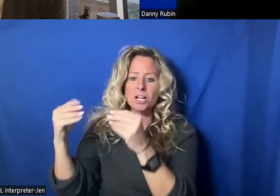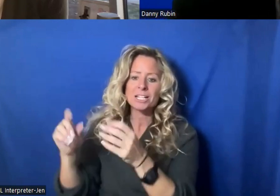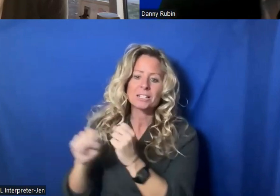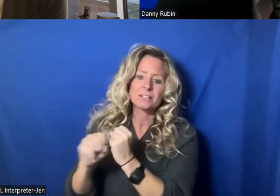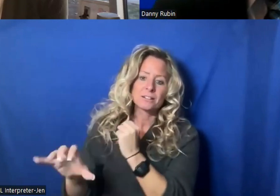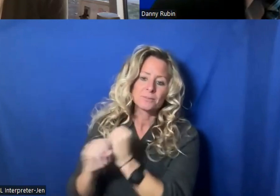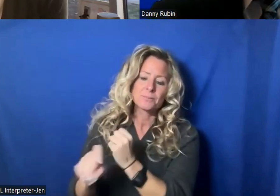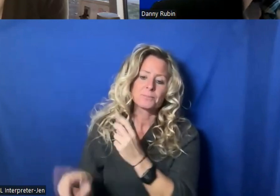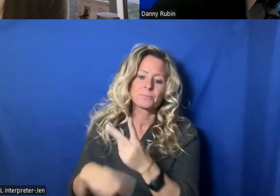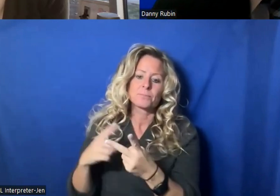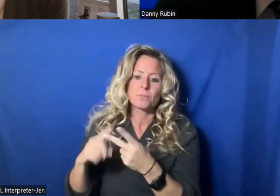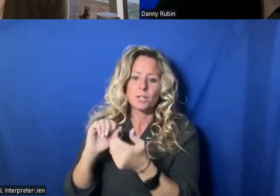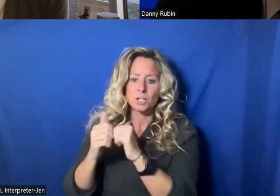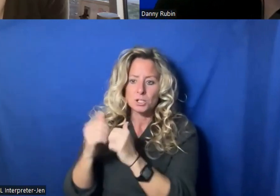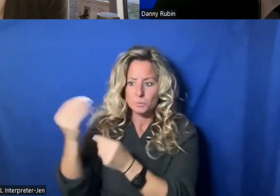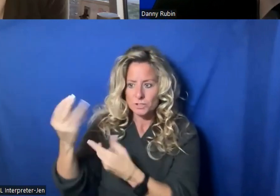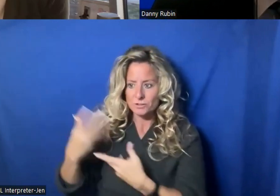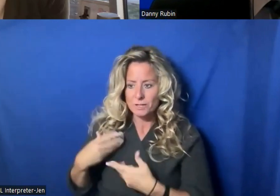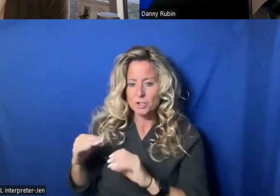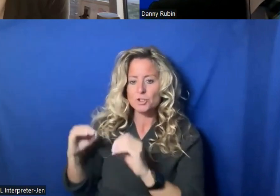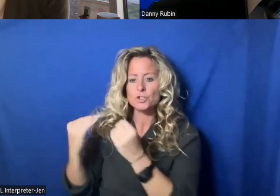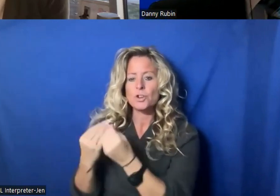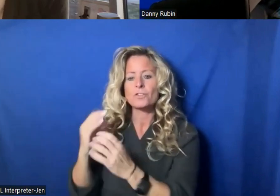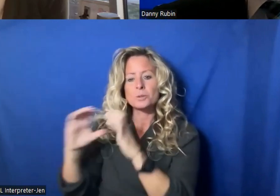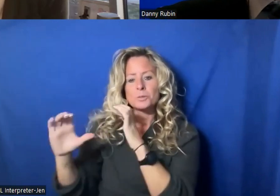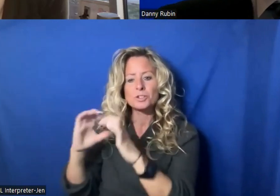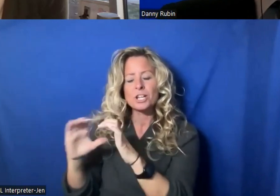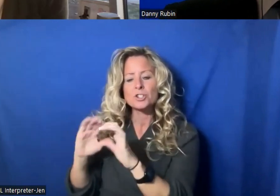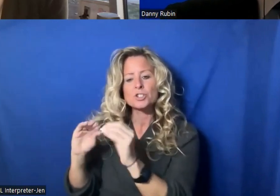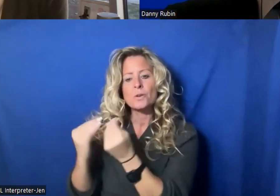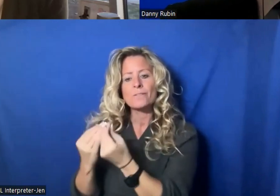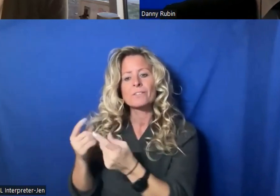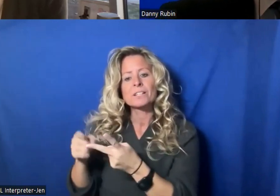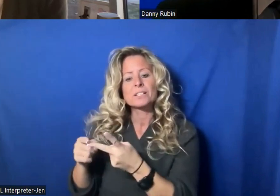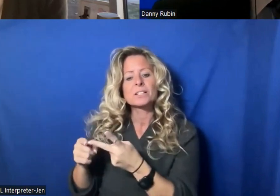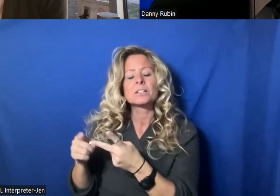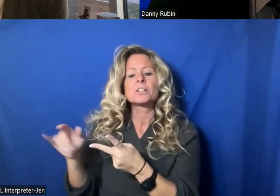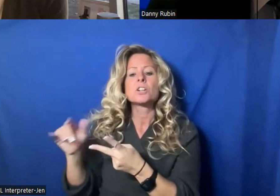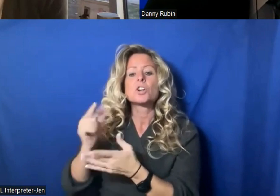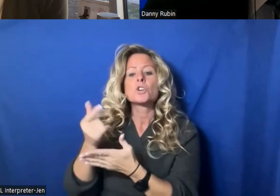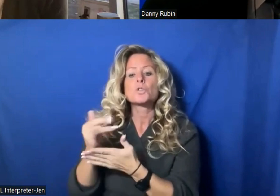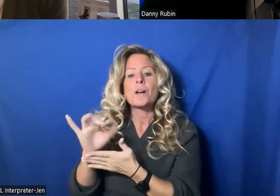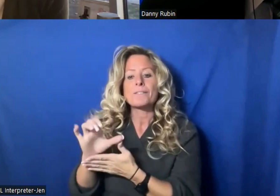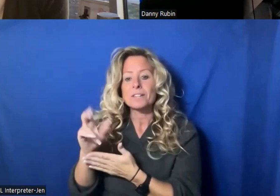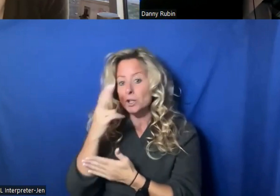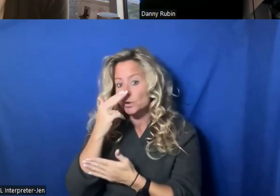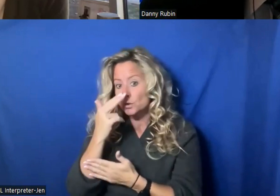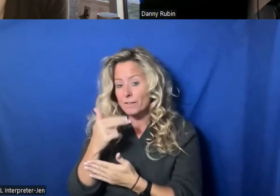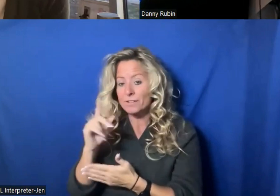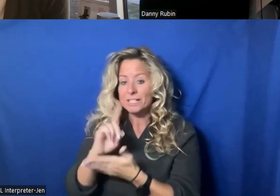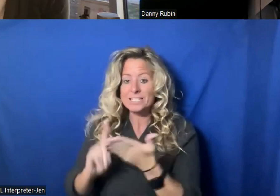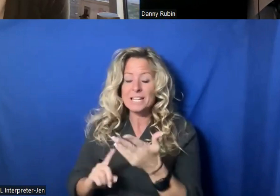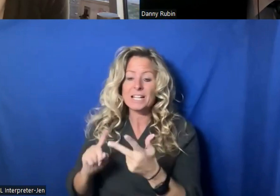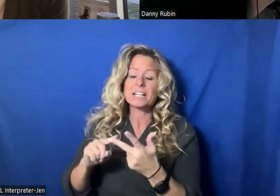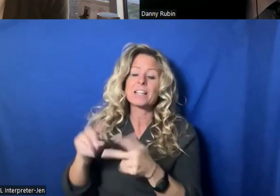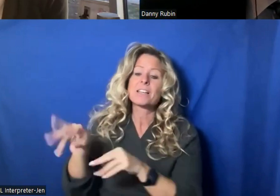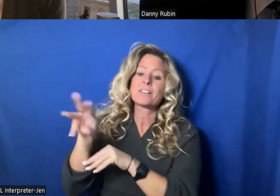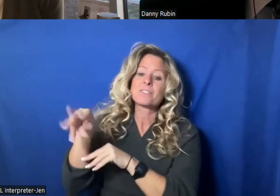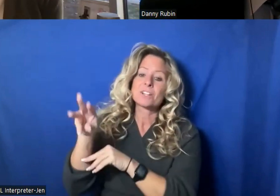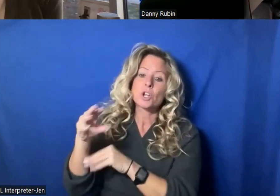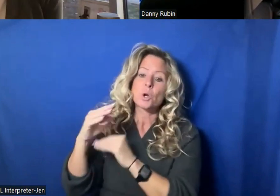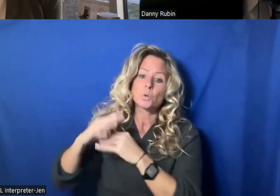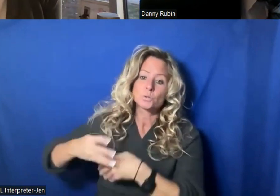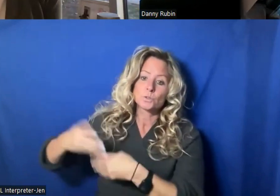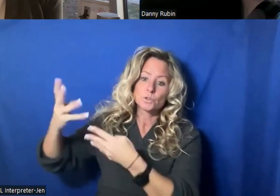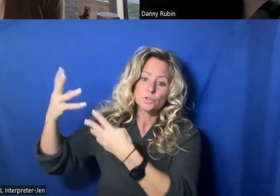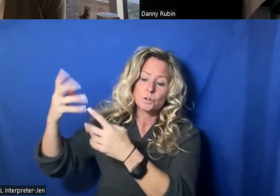our sports information office, which is our communications office, our graphic design, our video streaming and our ticketing. So that's